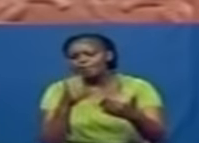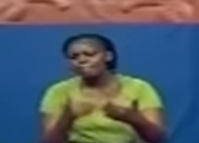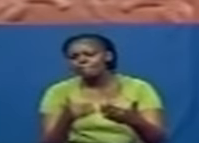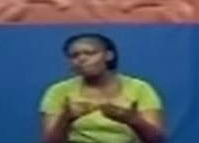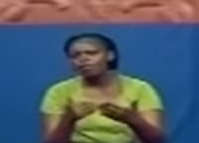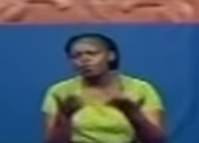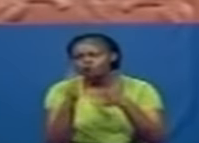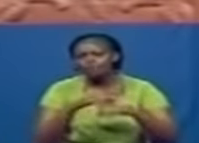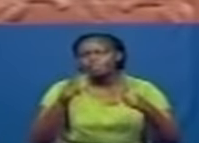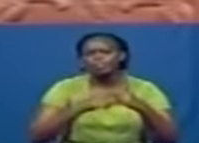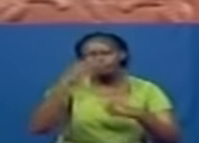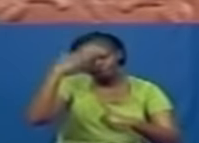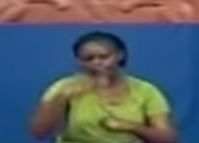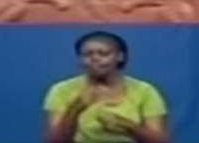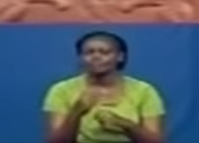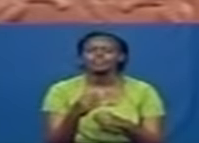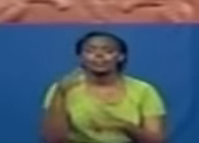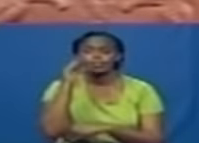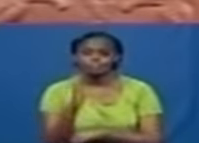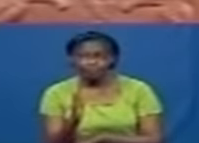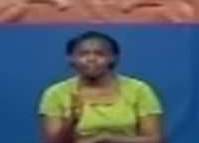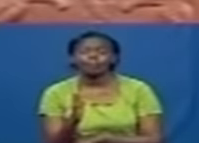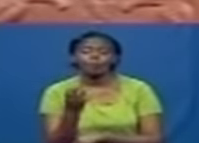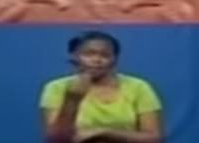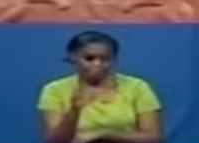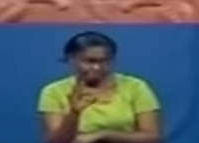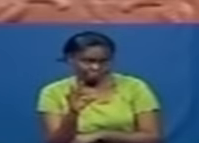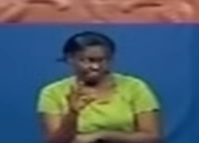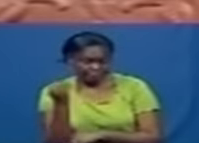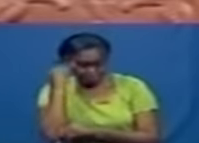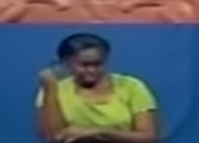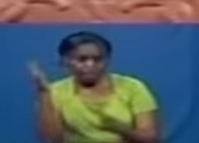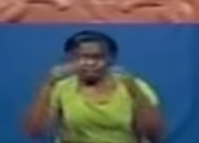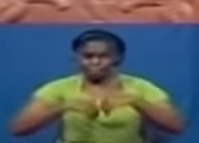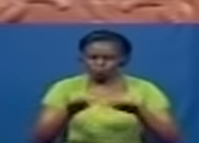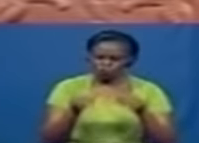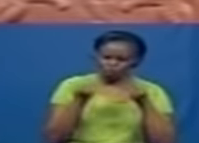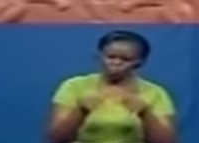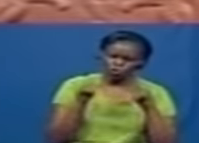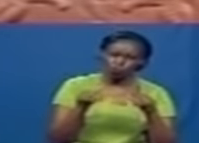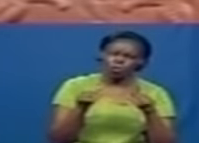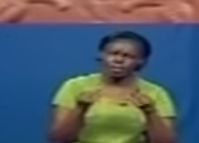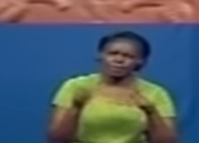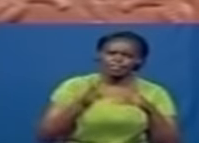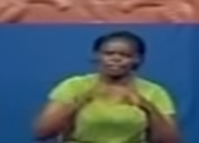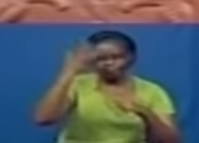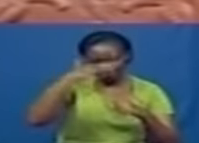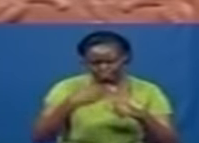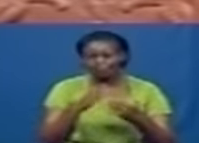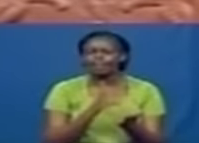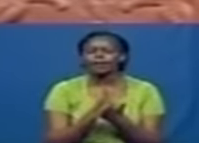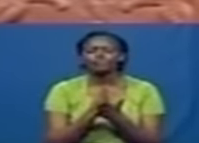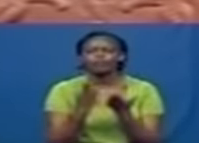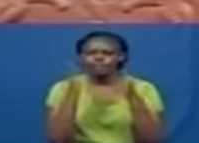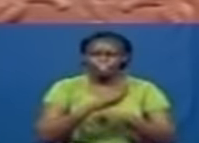expiry of the 7 days that the speaker, so that if the intention of the assembly was to wait for the expiry of 7 days, you actually moved